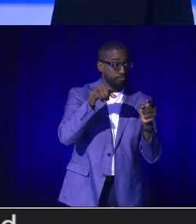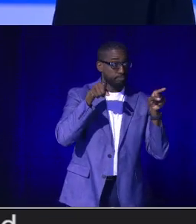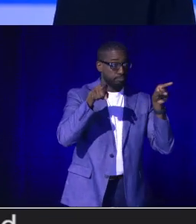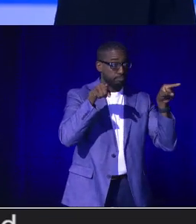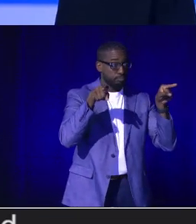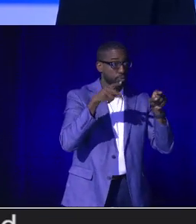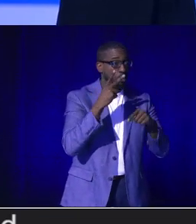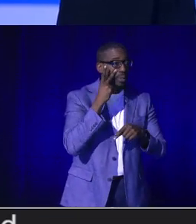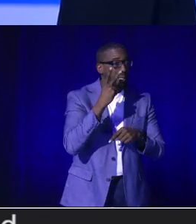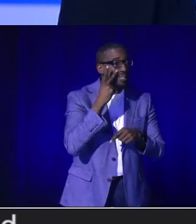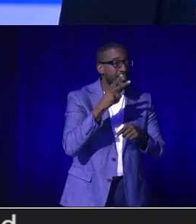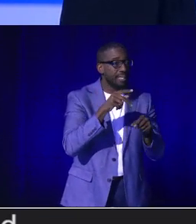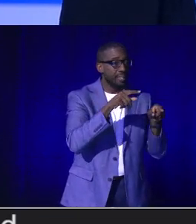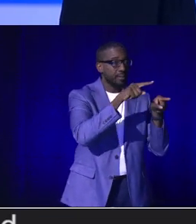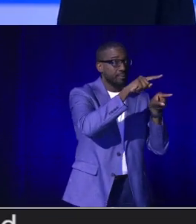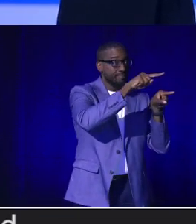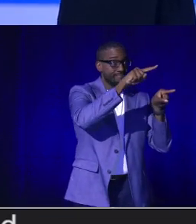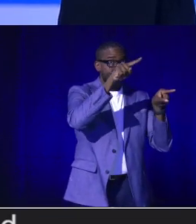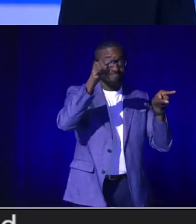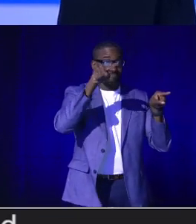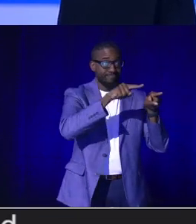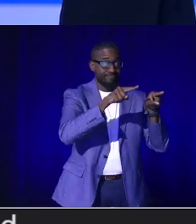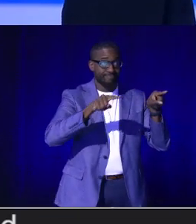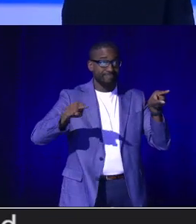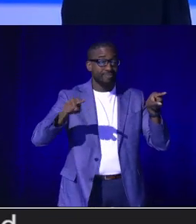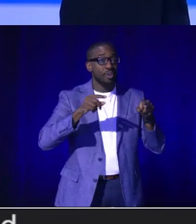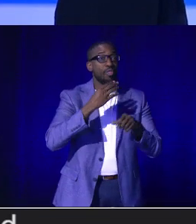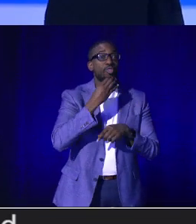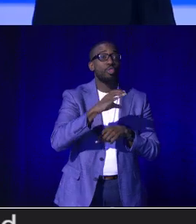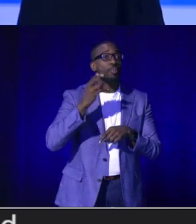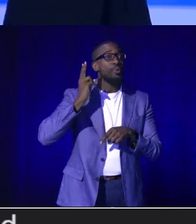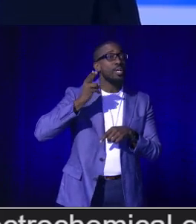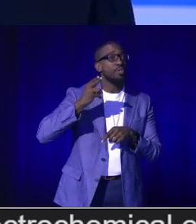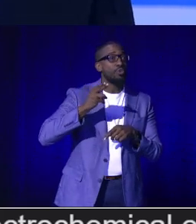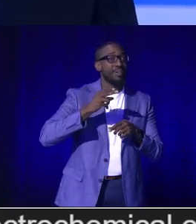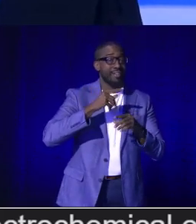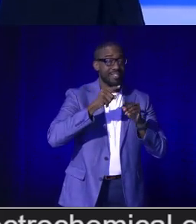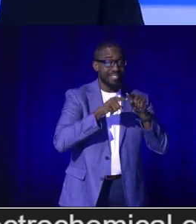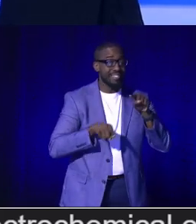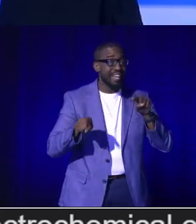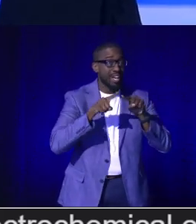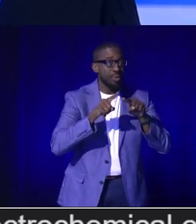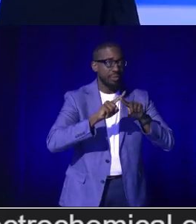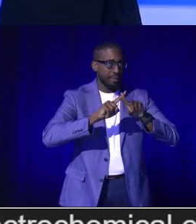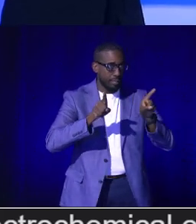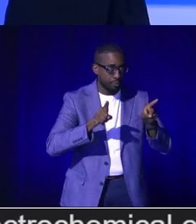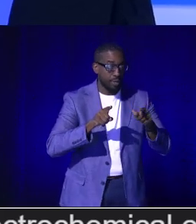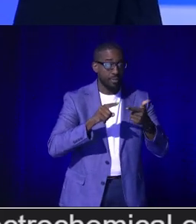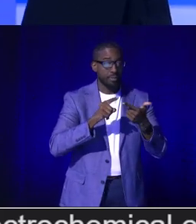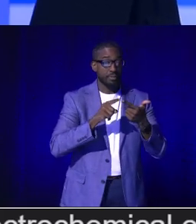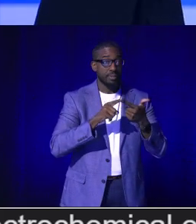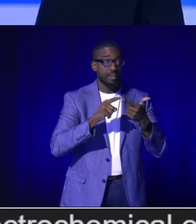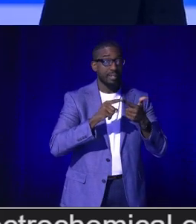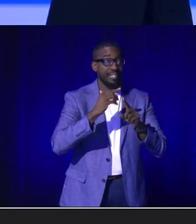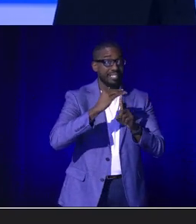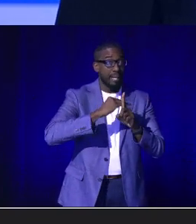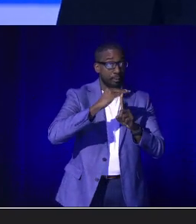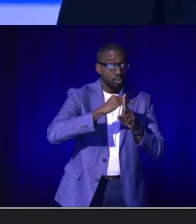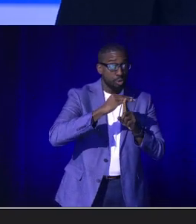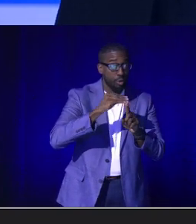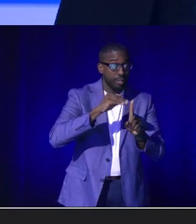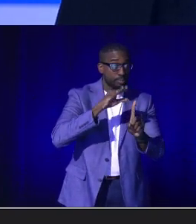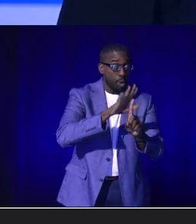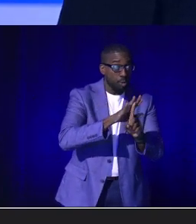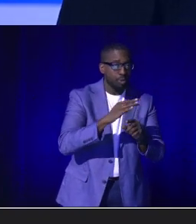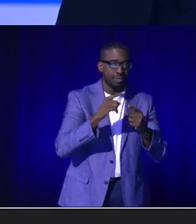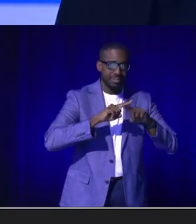but they have very different thermal histories. They've experienced a different number of cycles, they're exposed to different temperatures, and